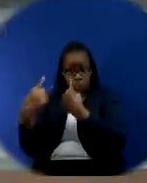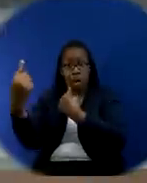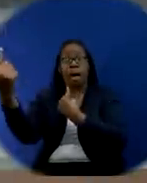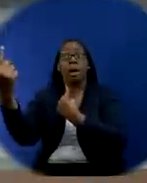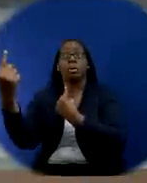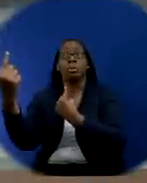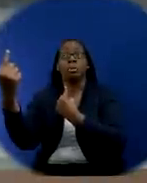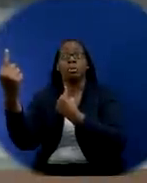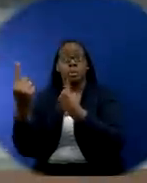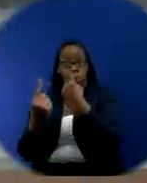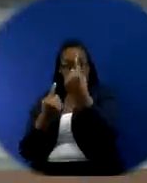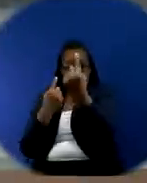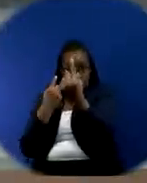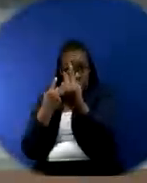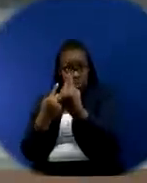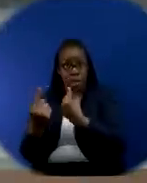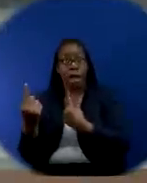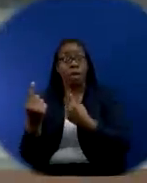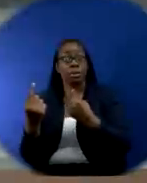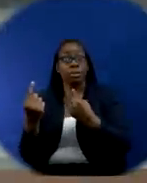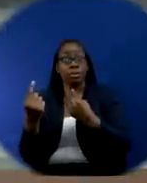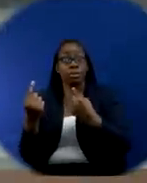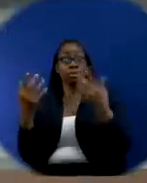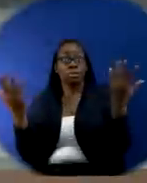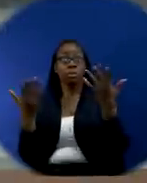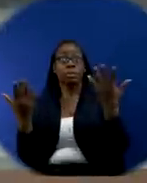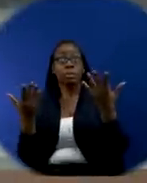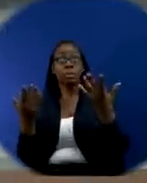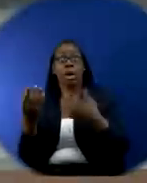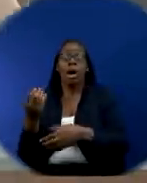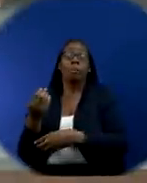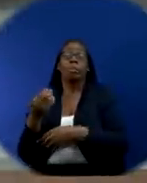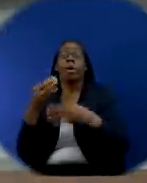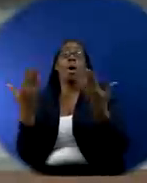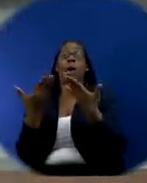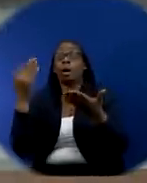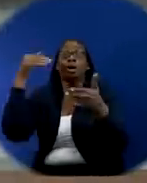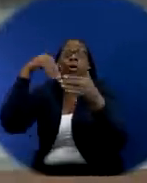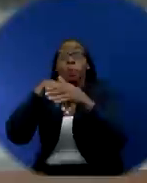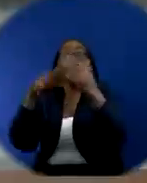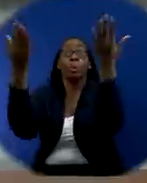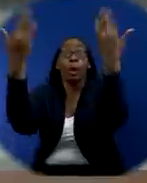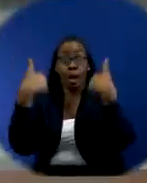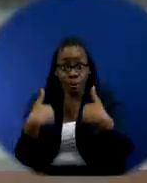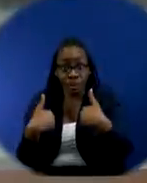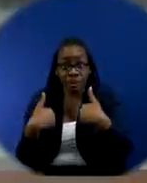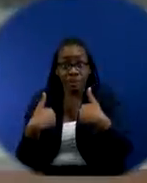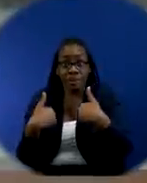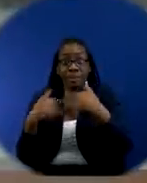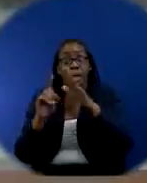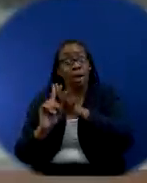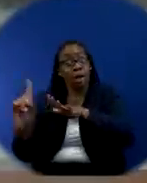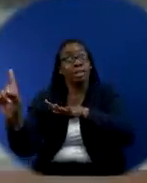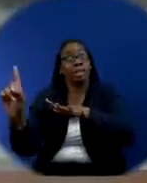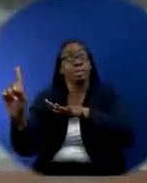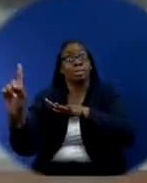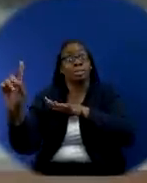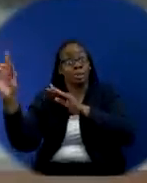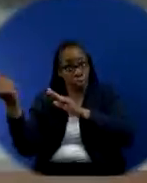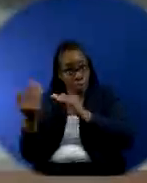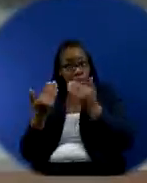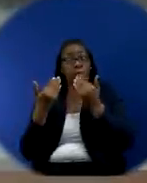You in or out? Bad grammar. Are you in or are you out? I just want to ask, you in or you